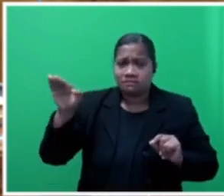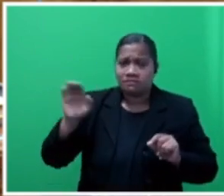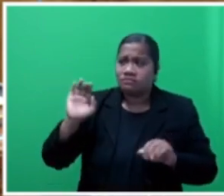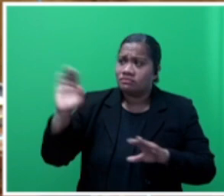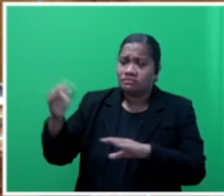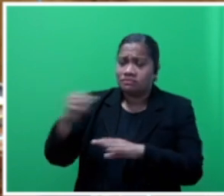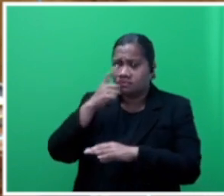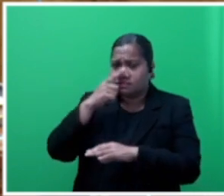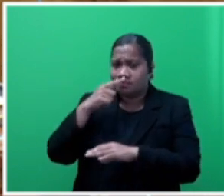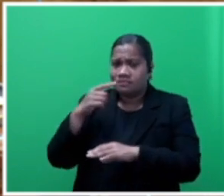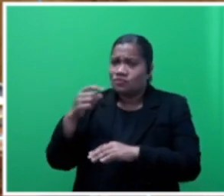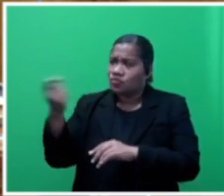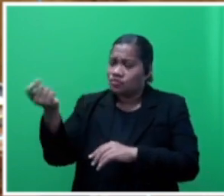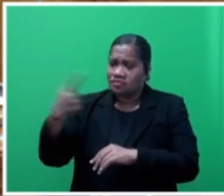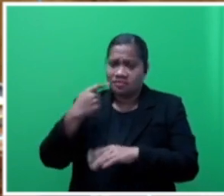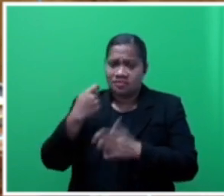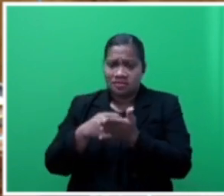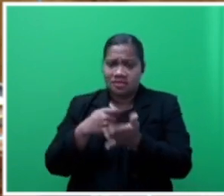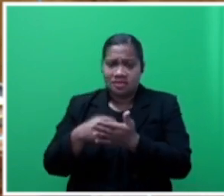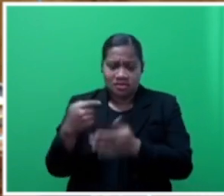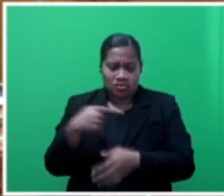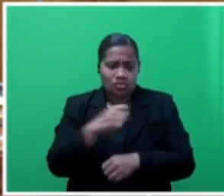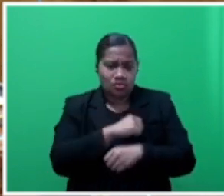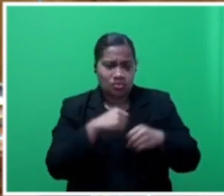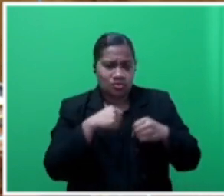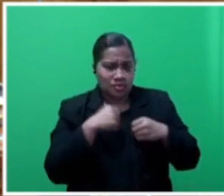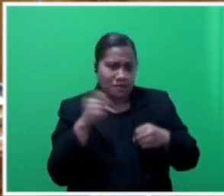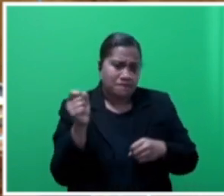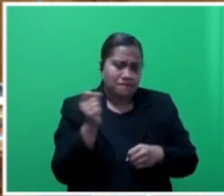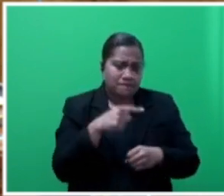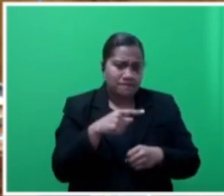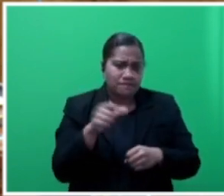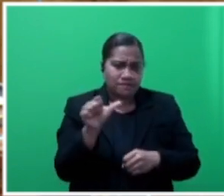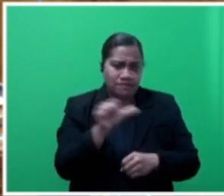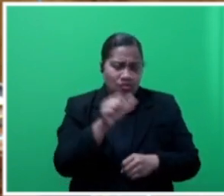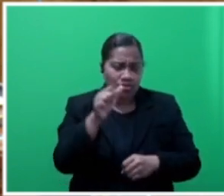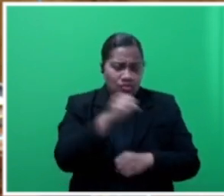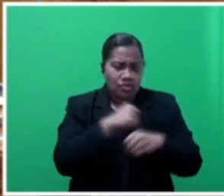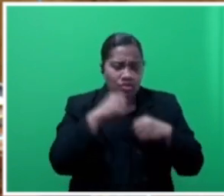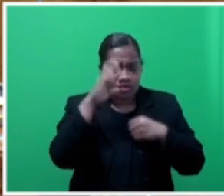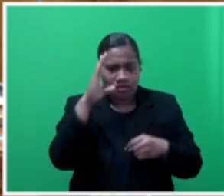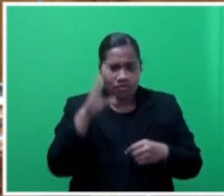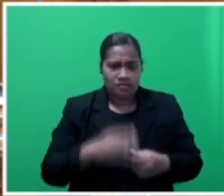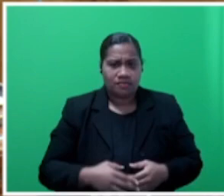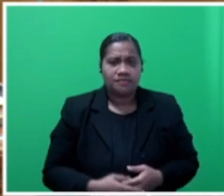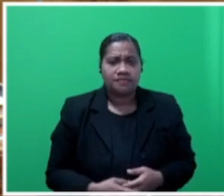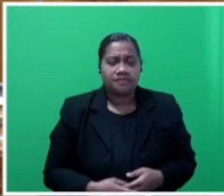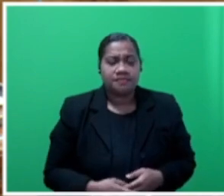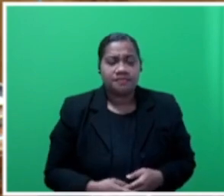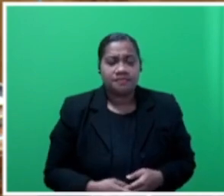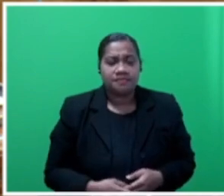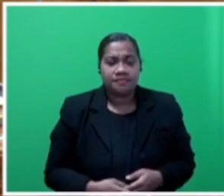done towards the plight of our people that have been living abroad and sending money back home?